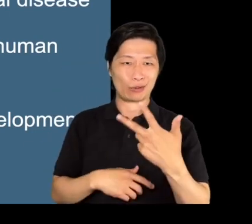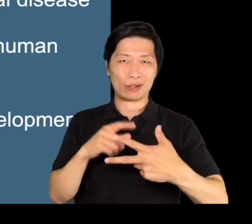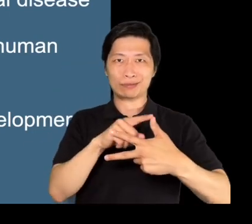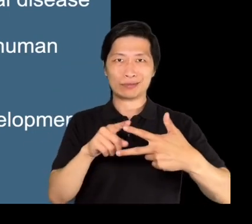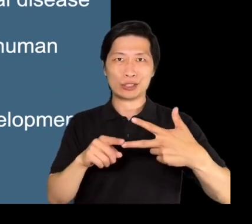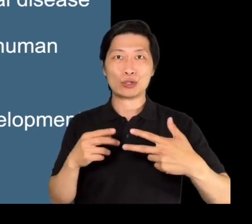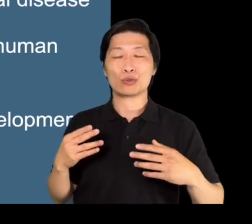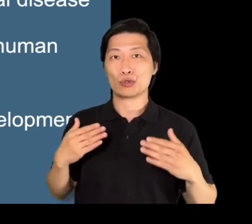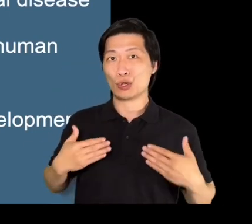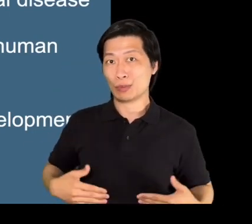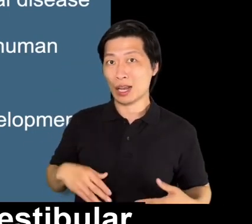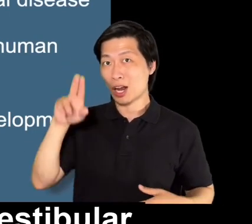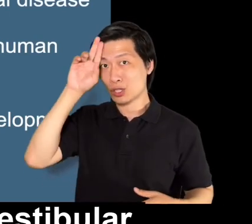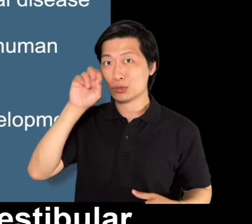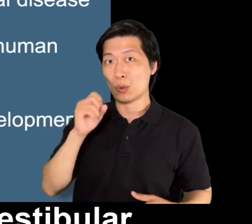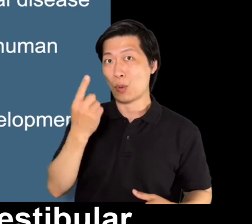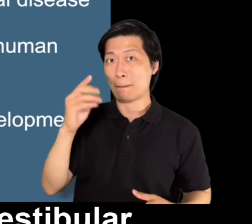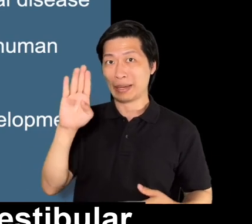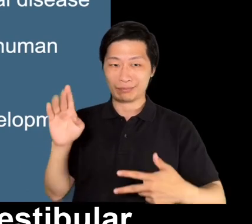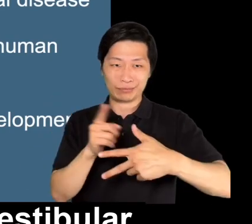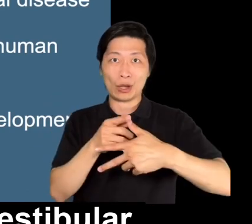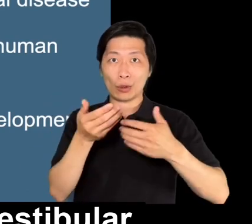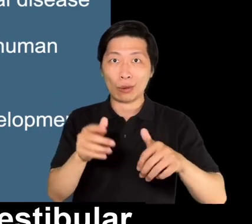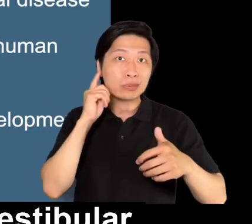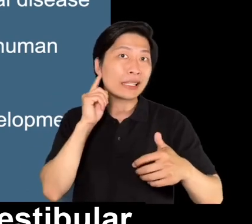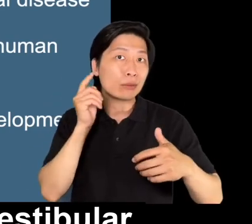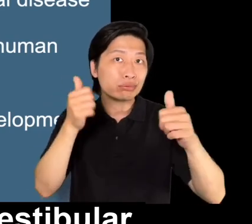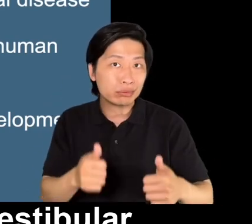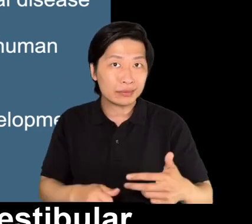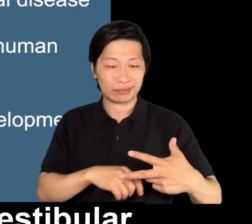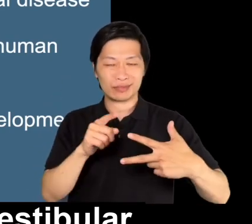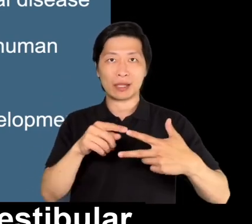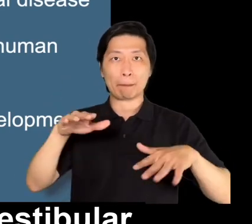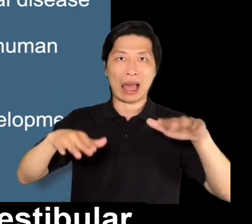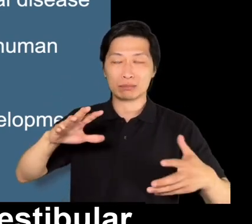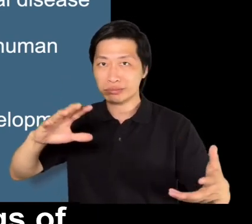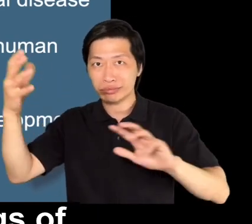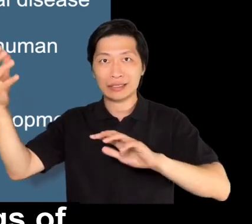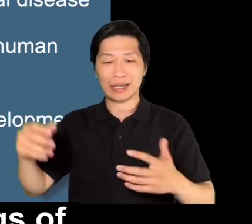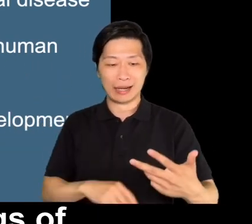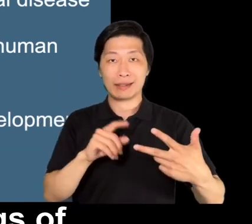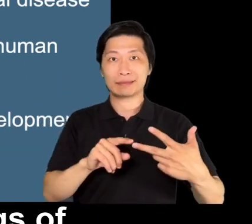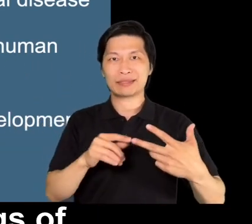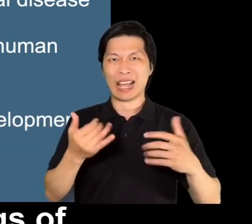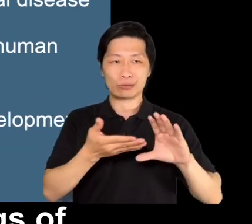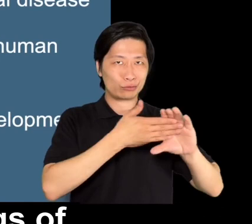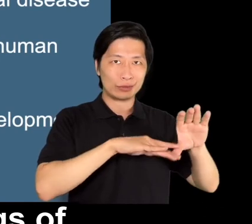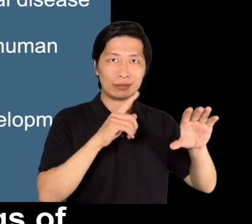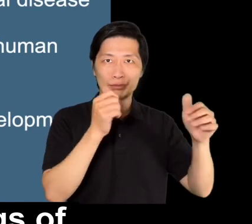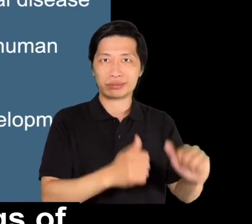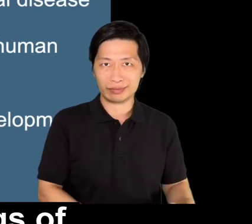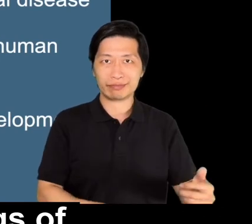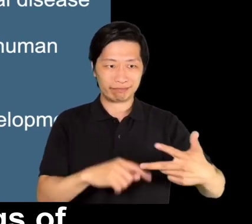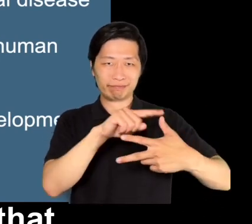vestibular abnormalities, and now the beginnings of retinal degeneration. Our hope is that monkeys like her